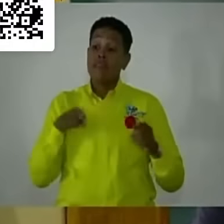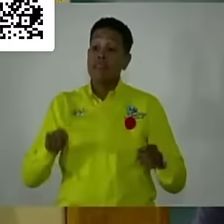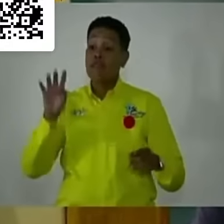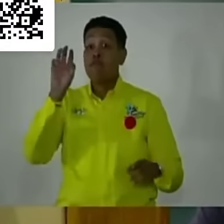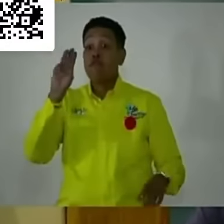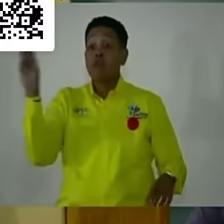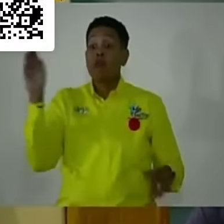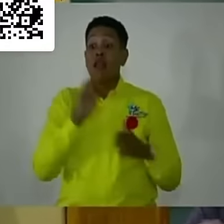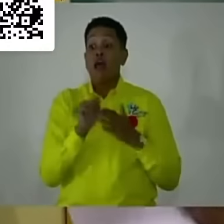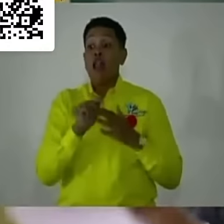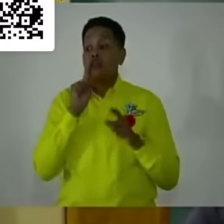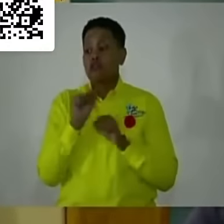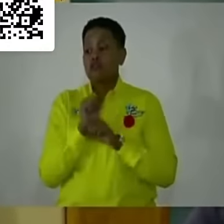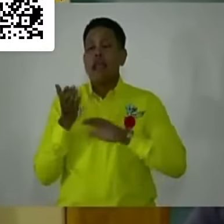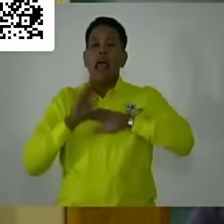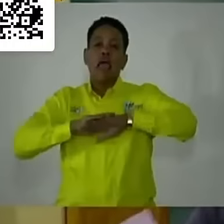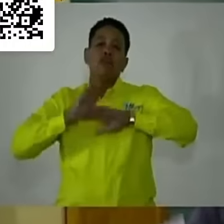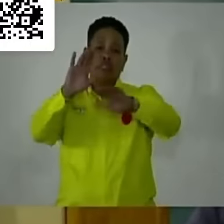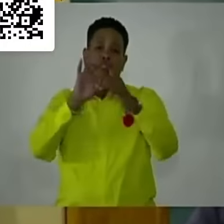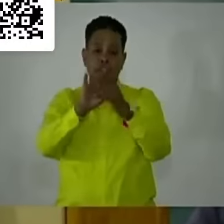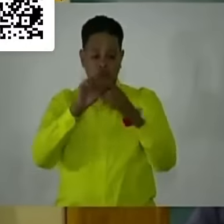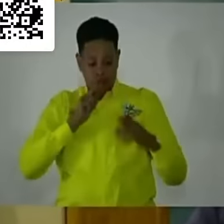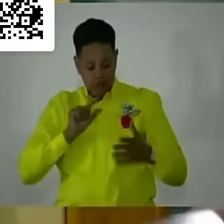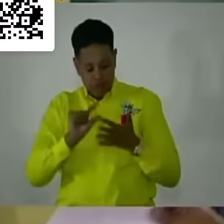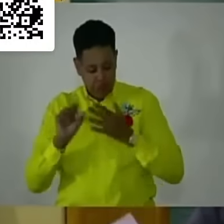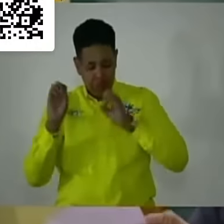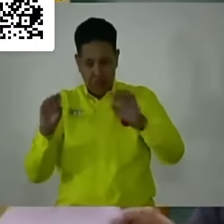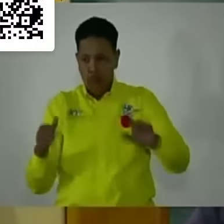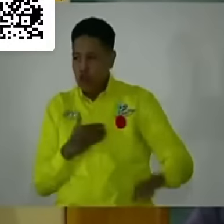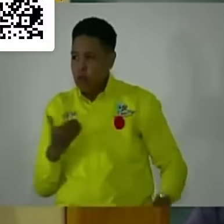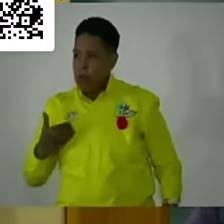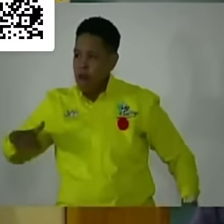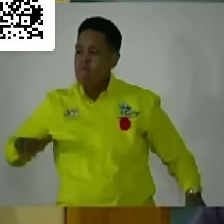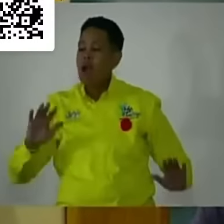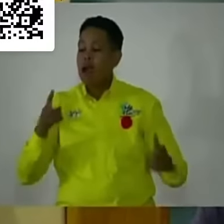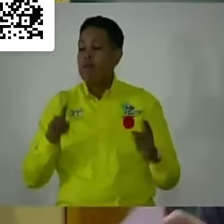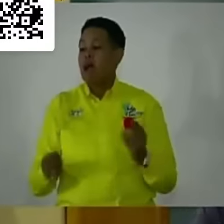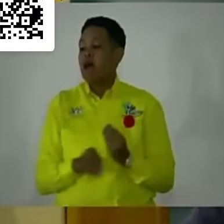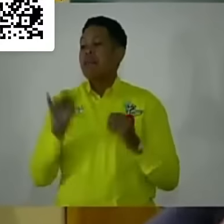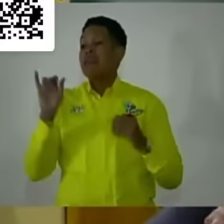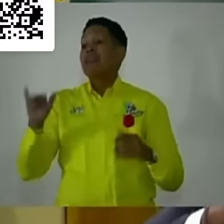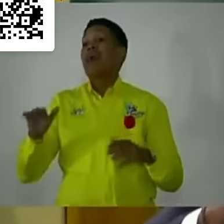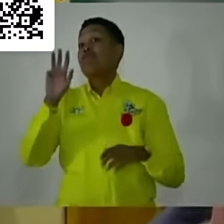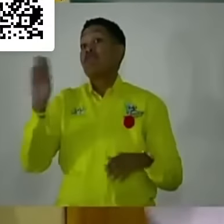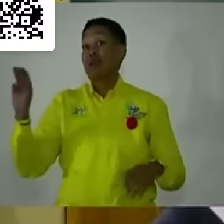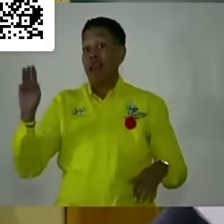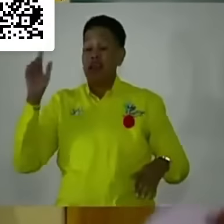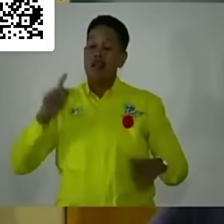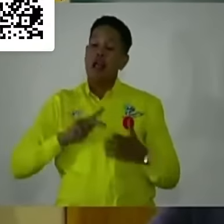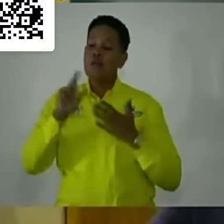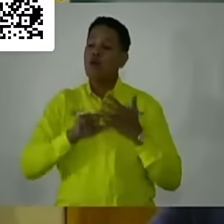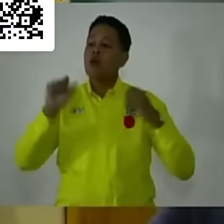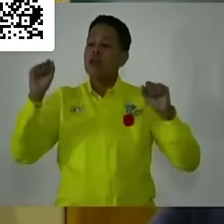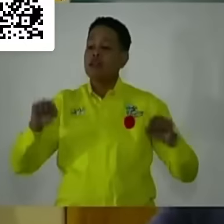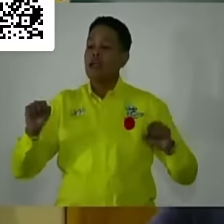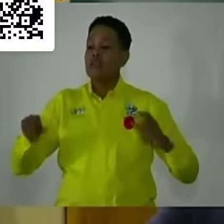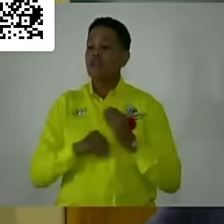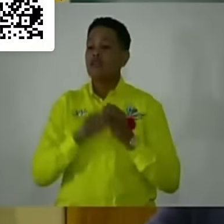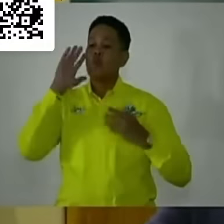million is an increase in the allocation to members of parliament, right? That is program, and yes, you will